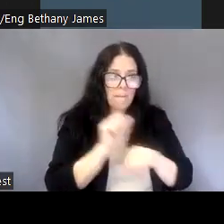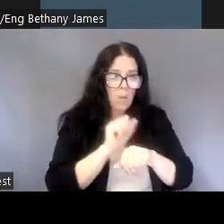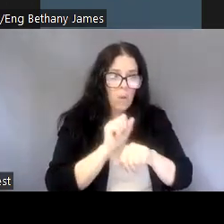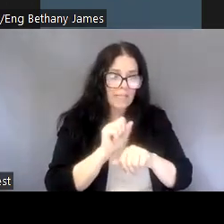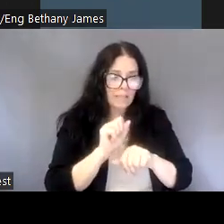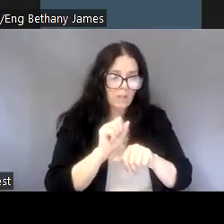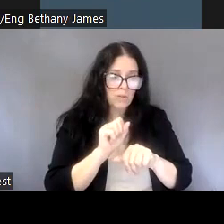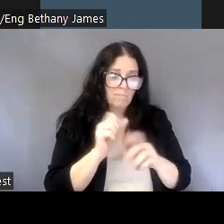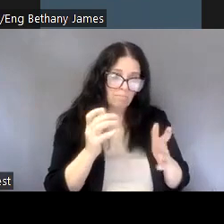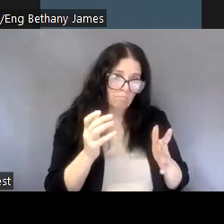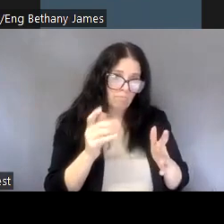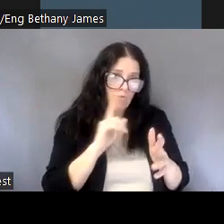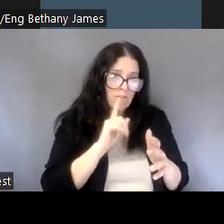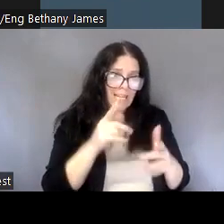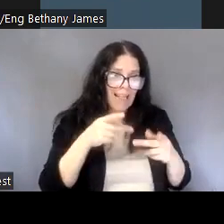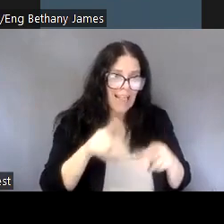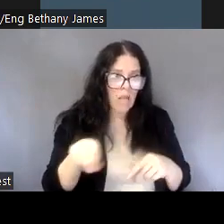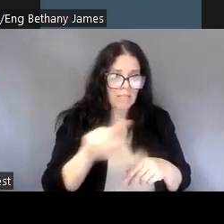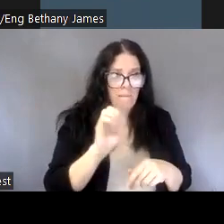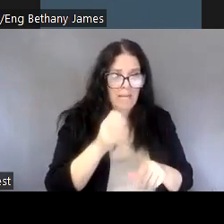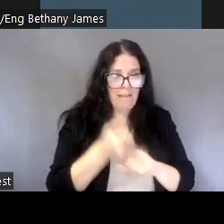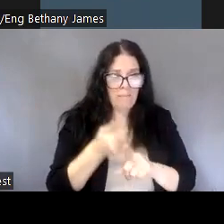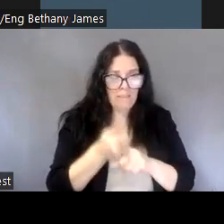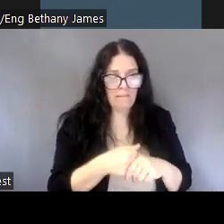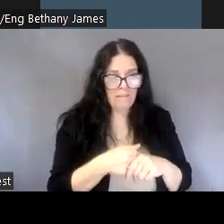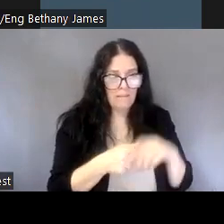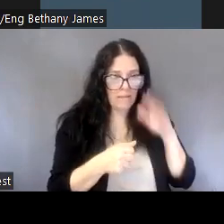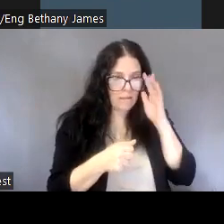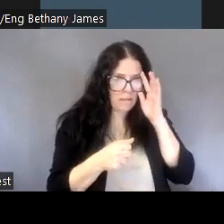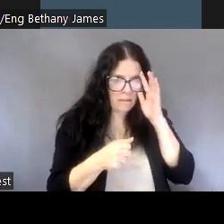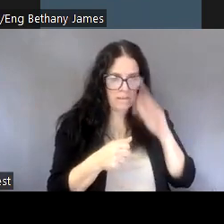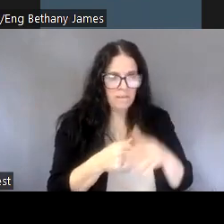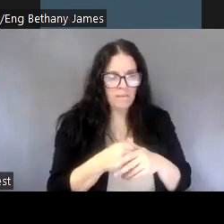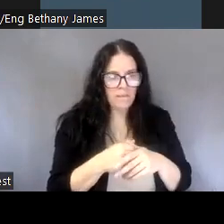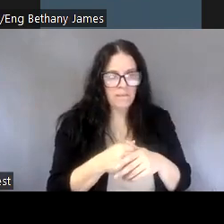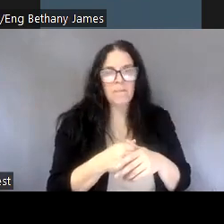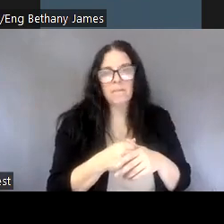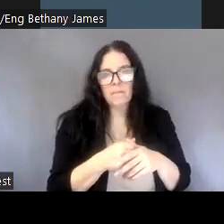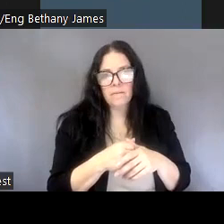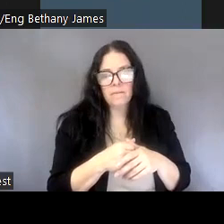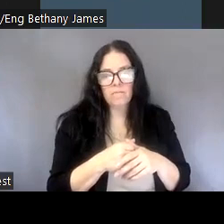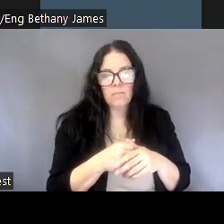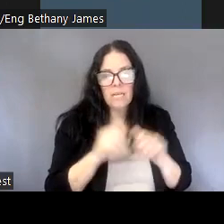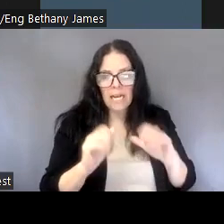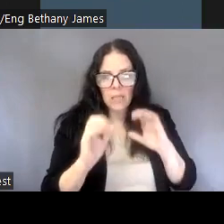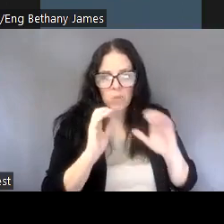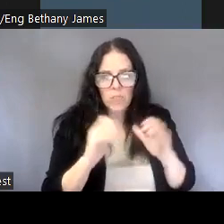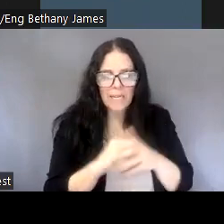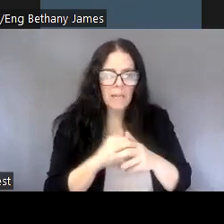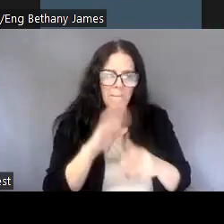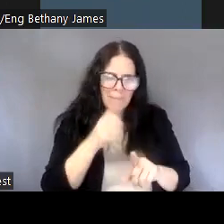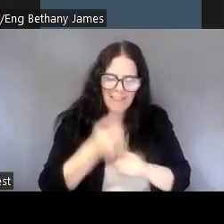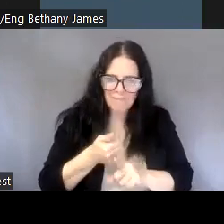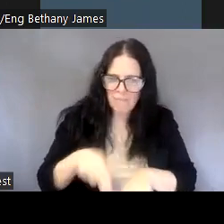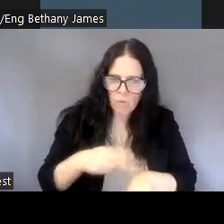themselves, to be able to communicate without repercussion, to be able to be